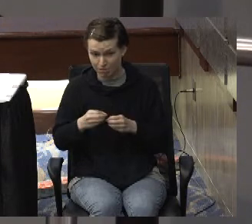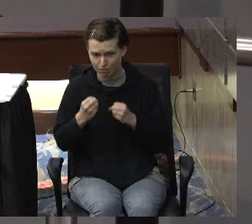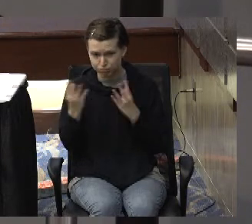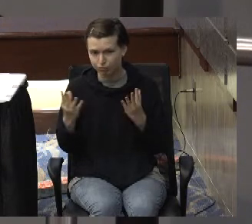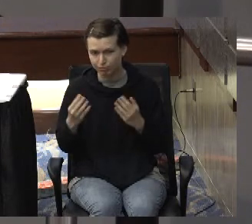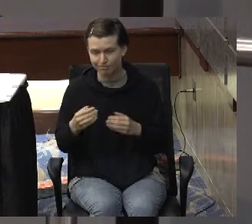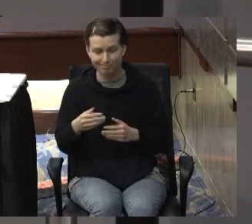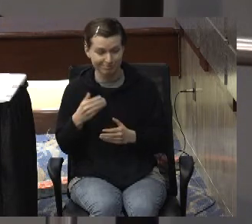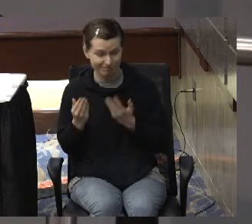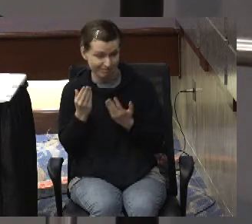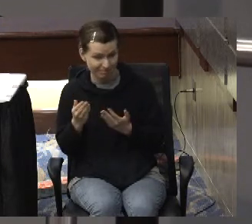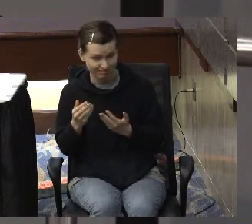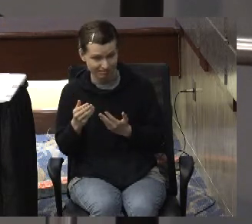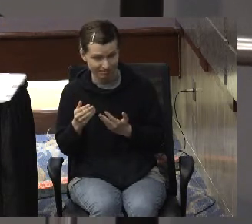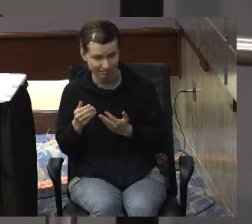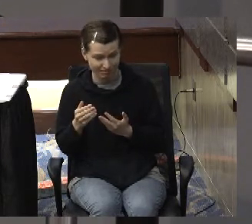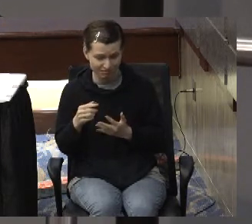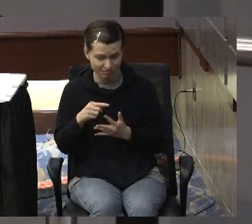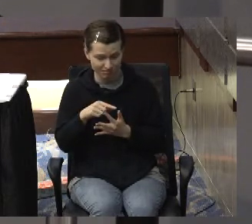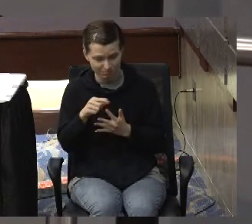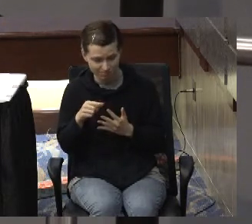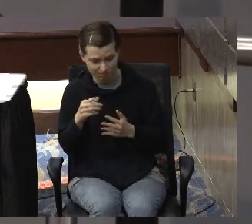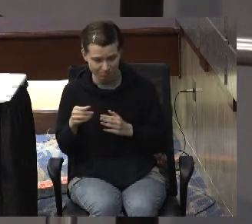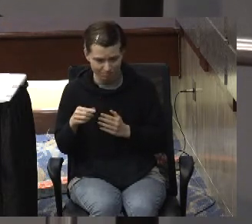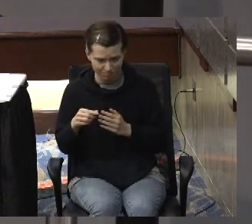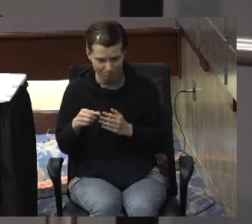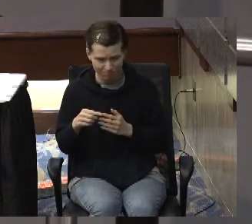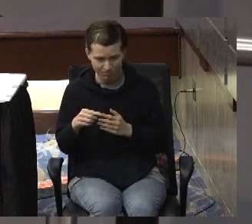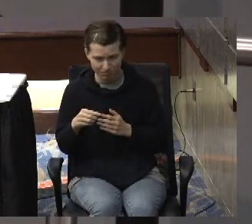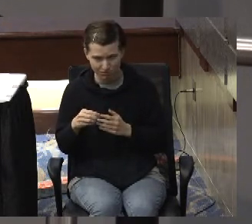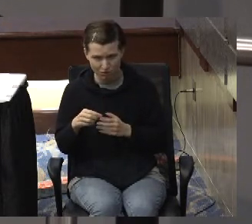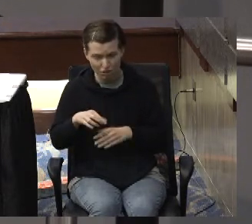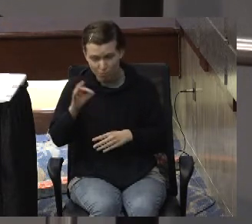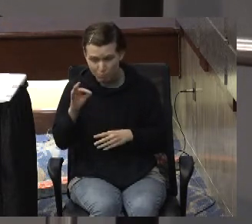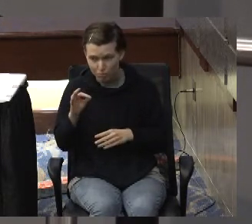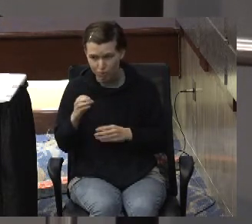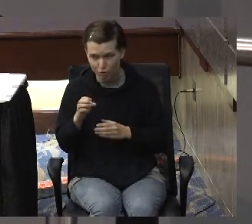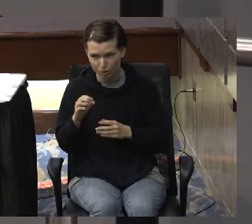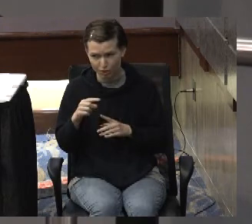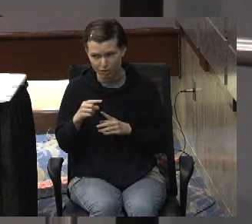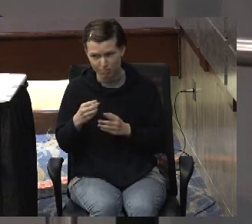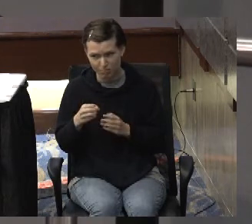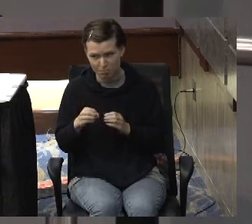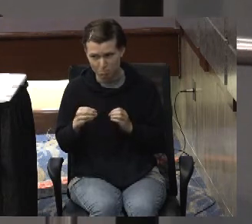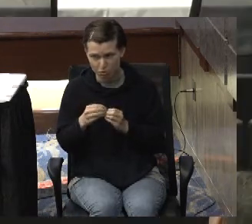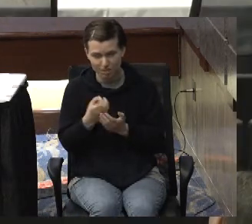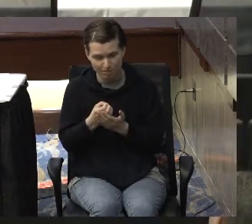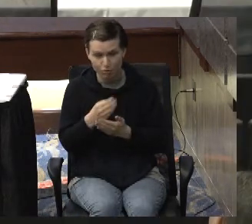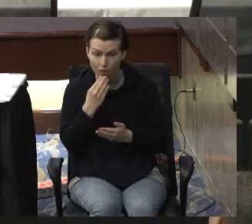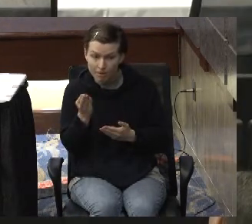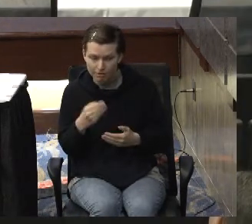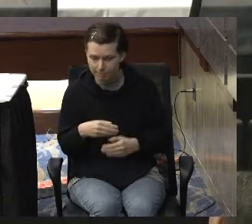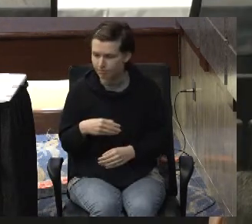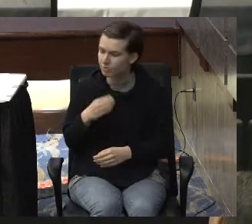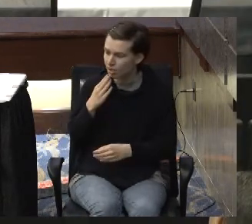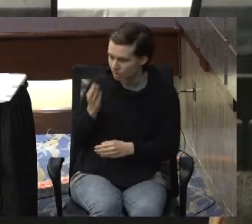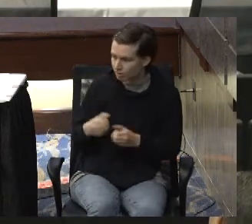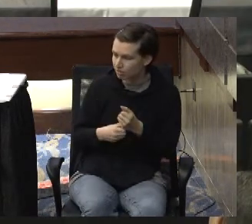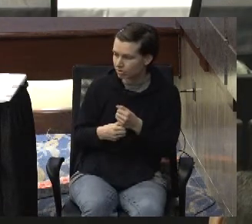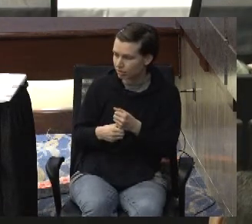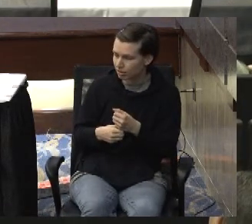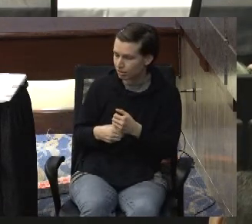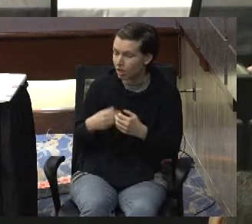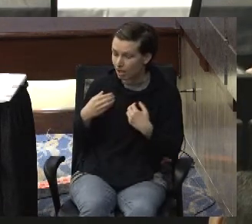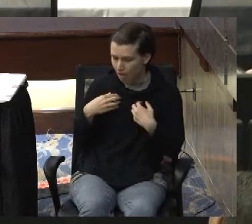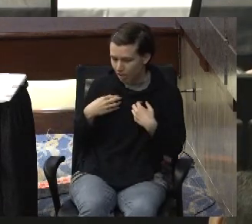we could find a way to make this a little more economical. So, thank you. Thank you, Ms. Porter. We also have